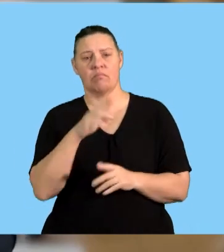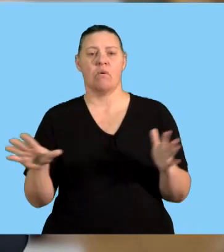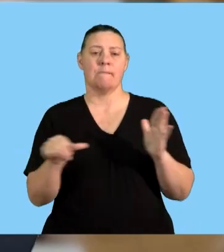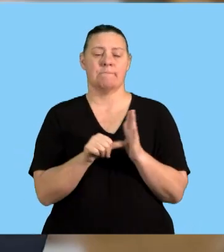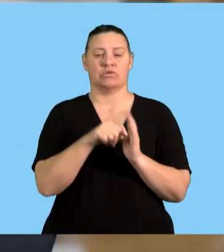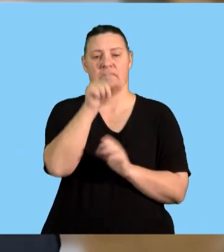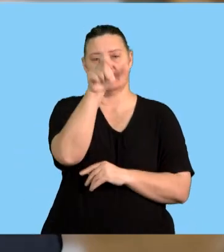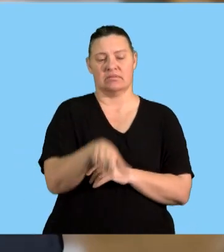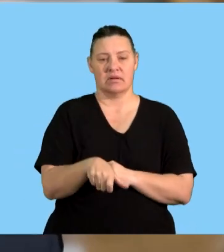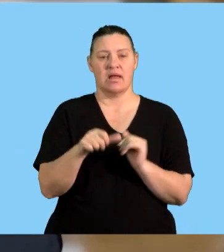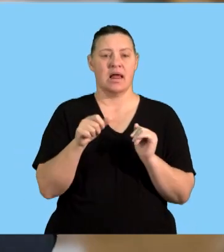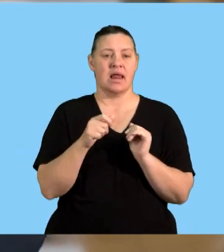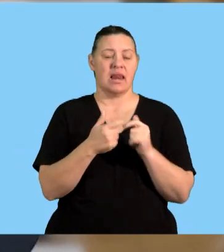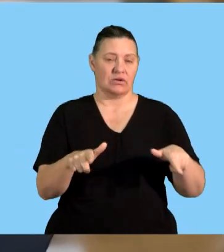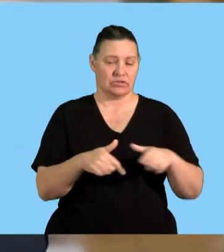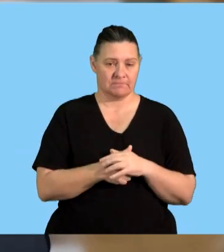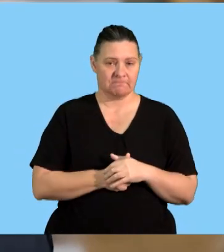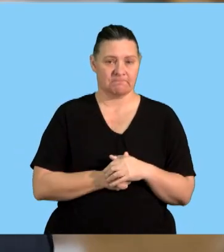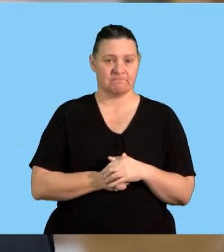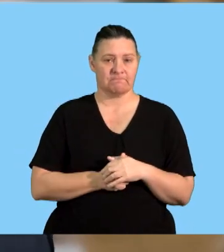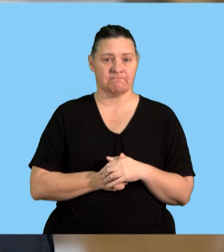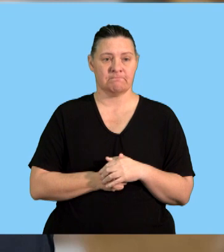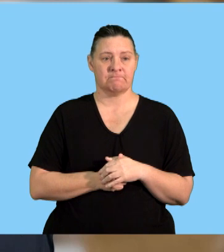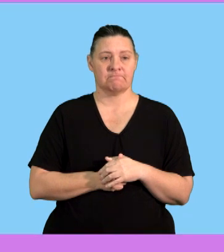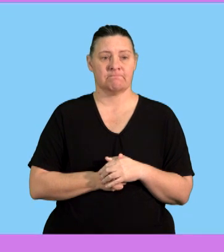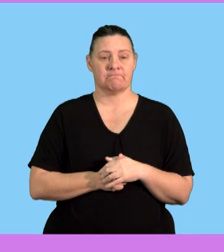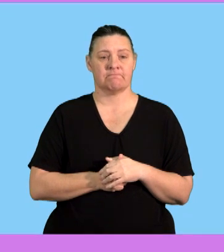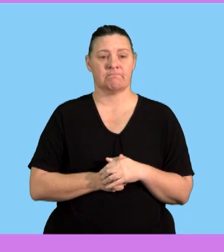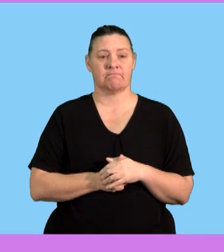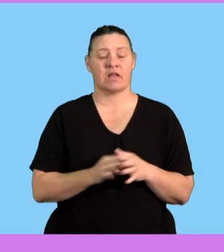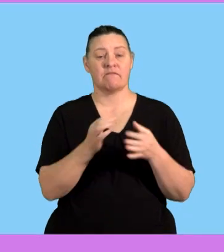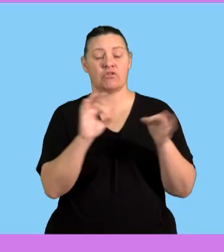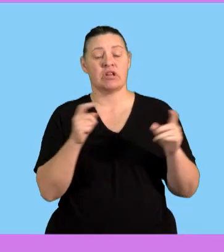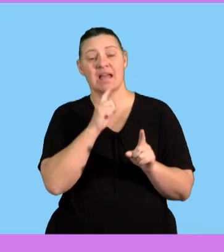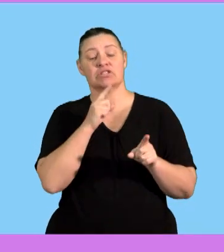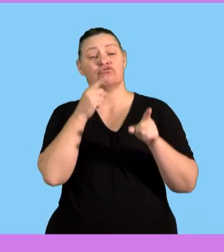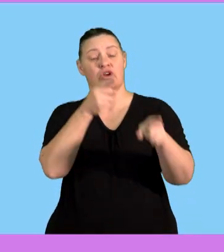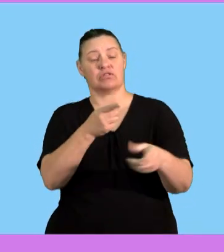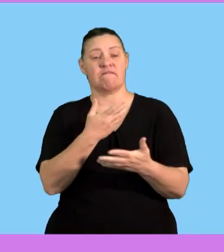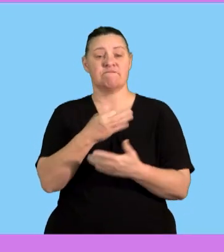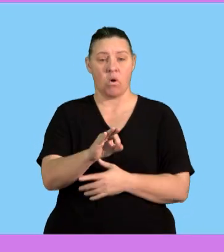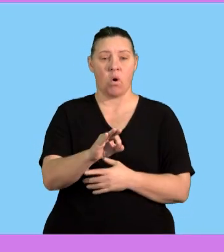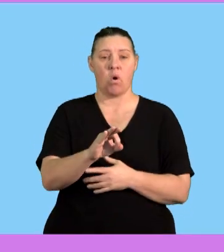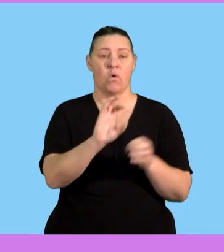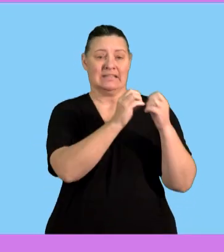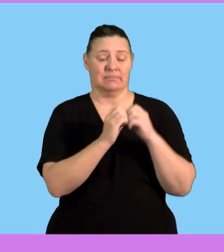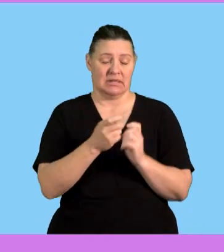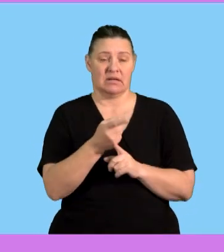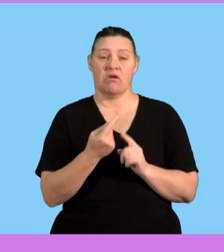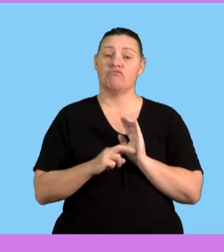more important language that is applicable in our lesson today. So here I said the phrase instruction for